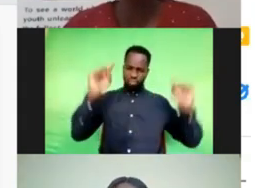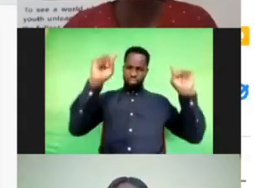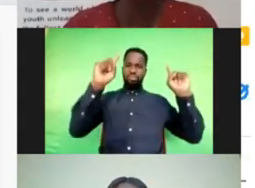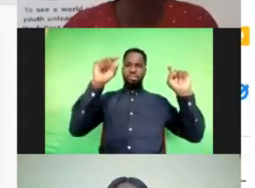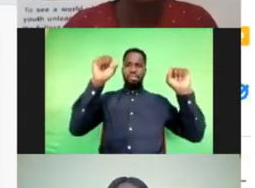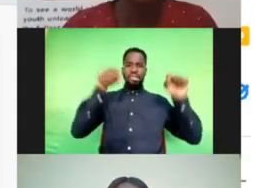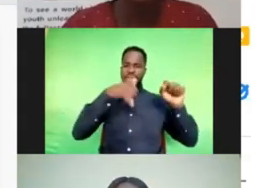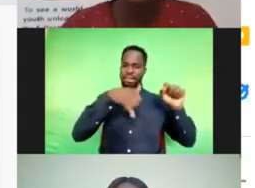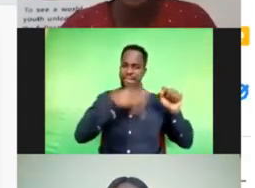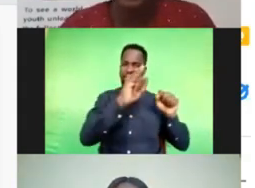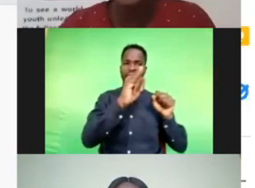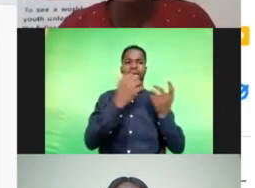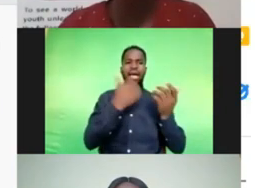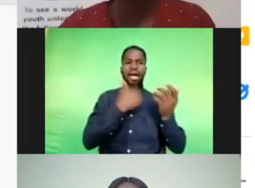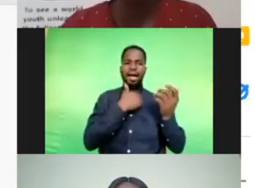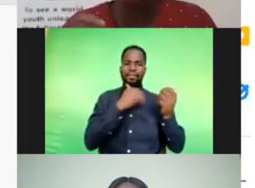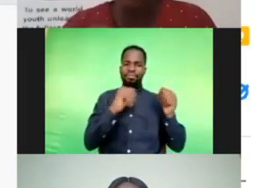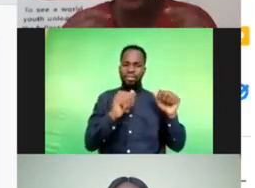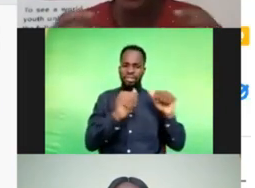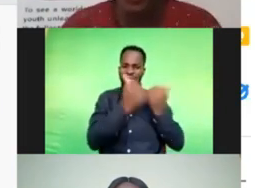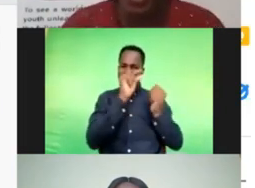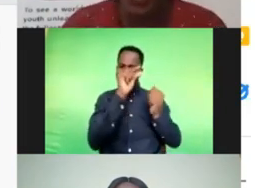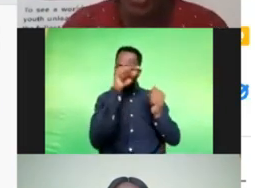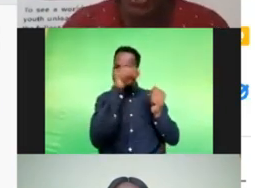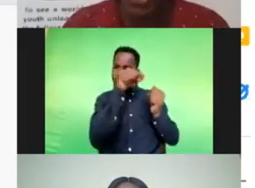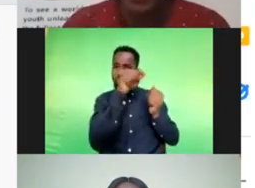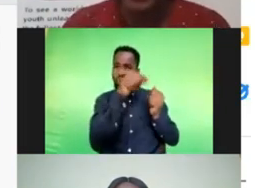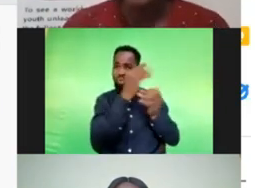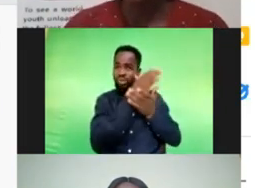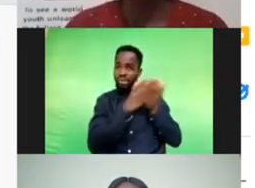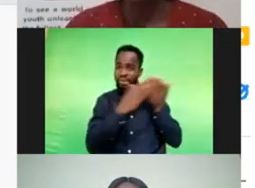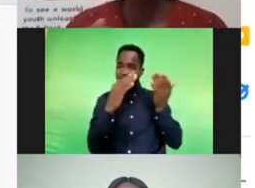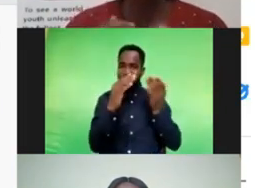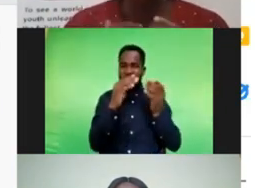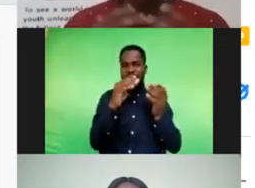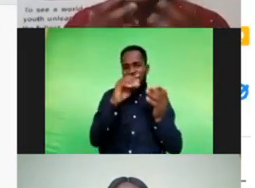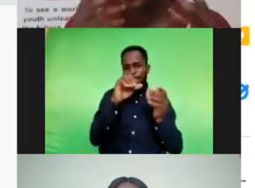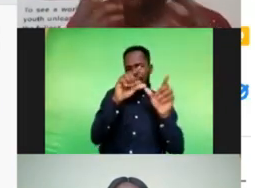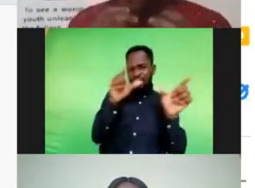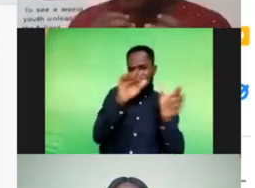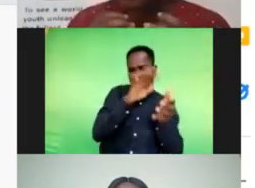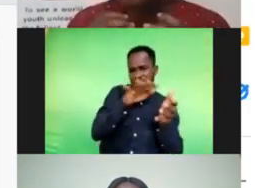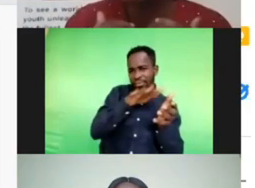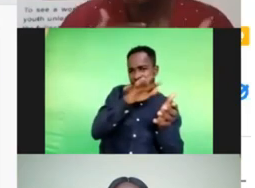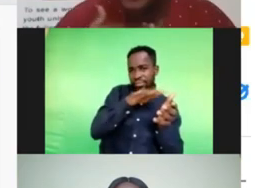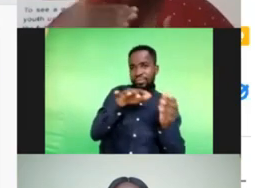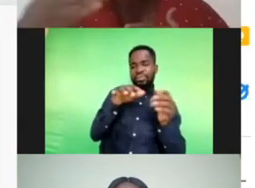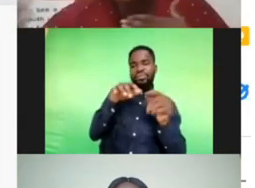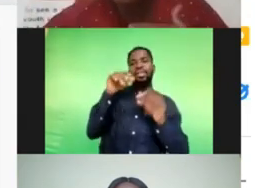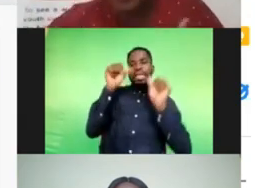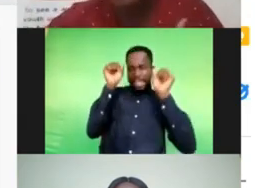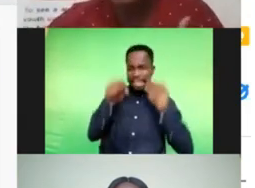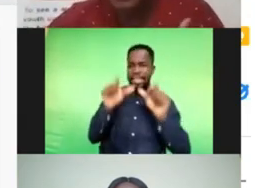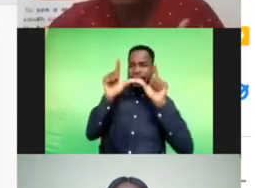do experience significant challenges in functional language, because they can have language but fail